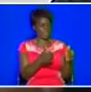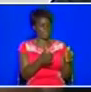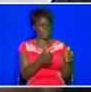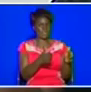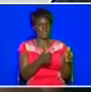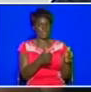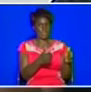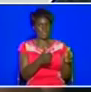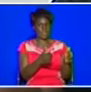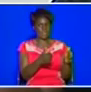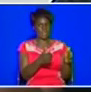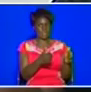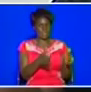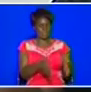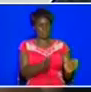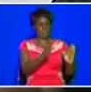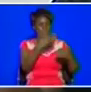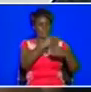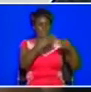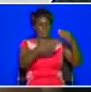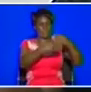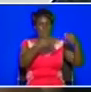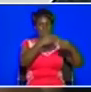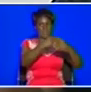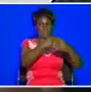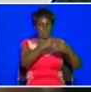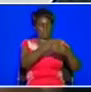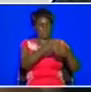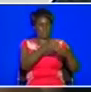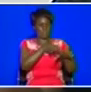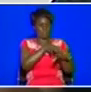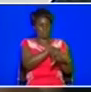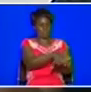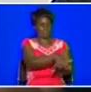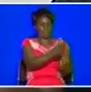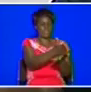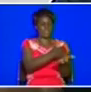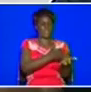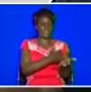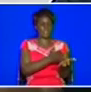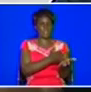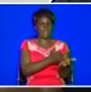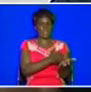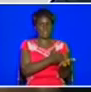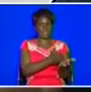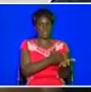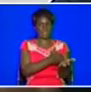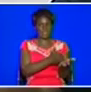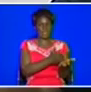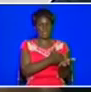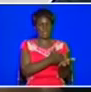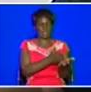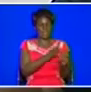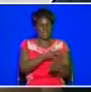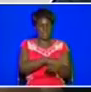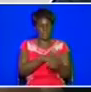We're saying we are, our infrastructure development is going to be aligned to the sectors and the areas which will raise